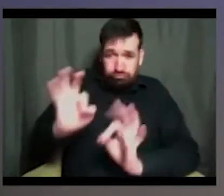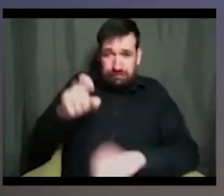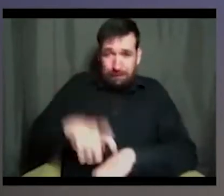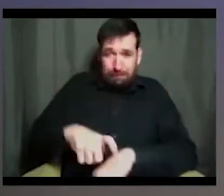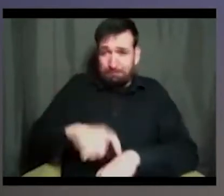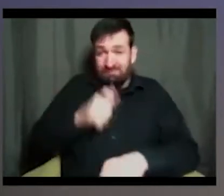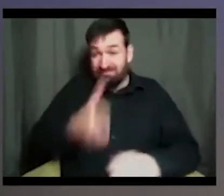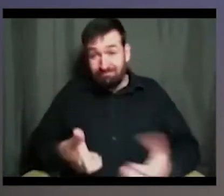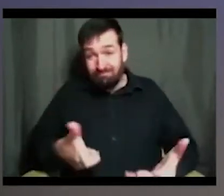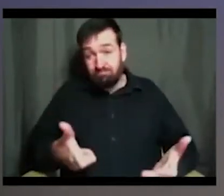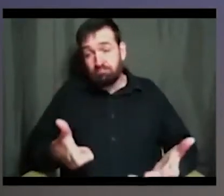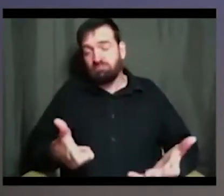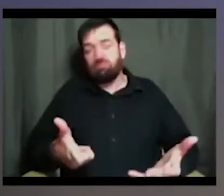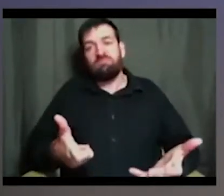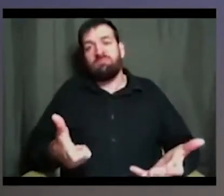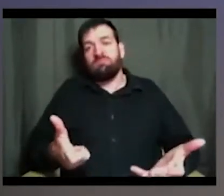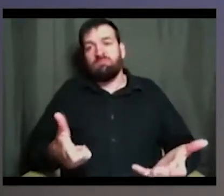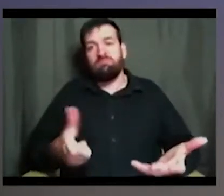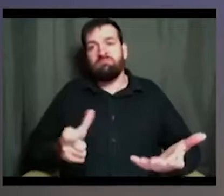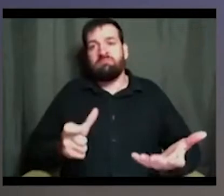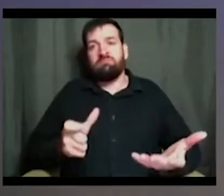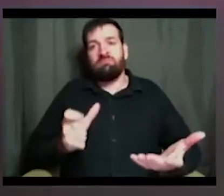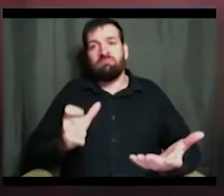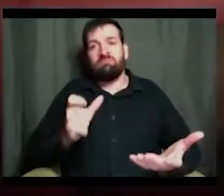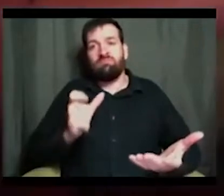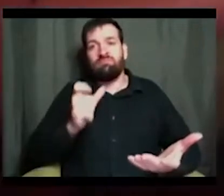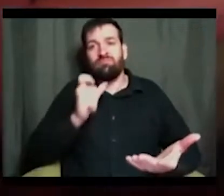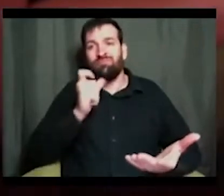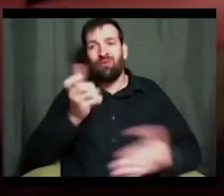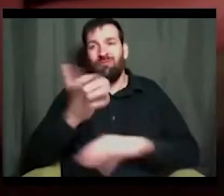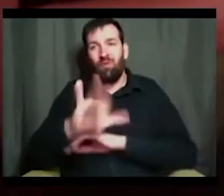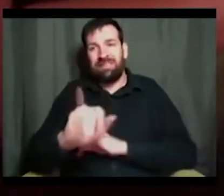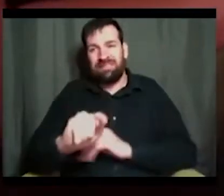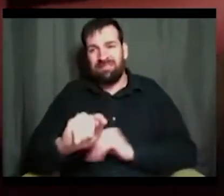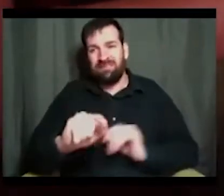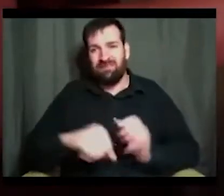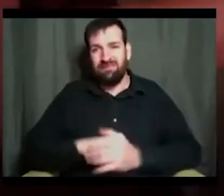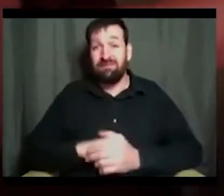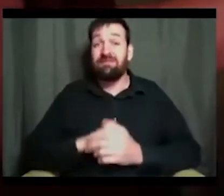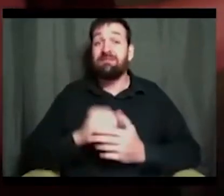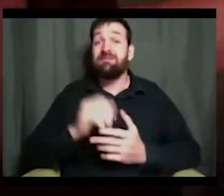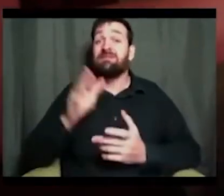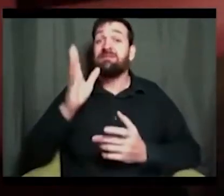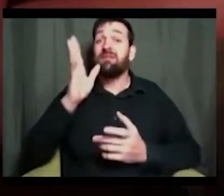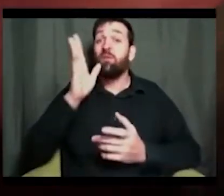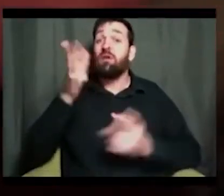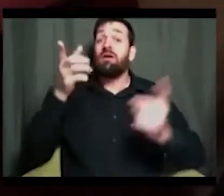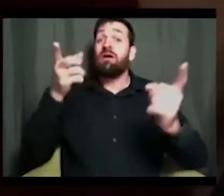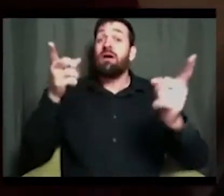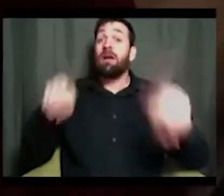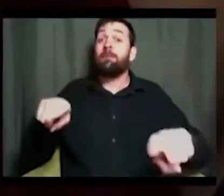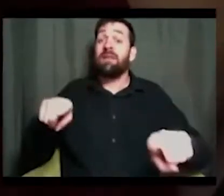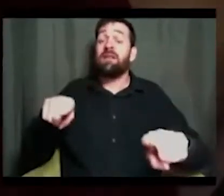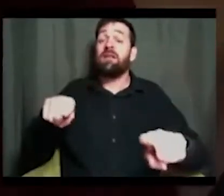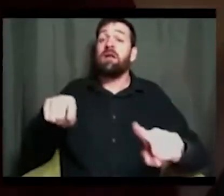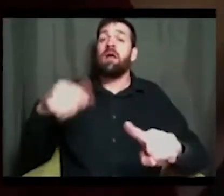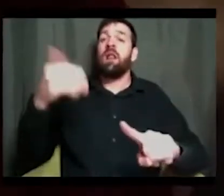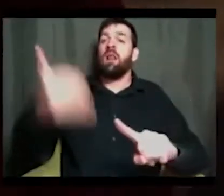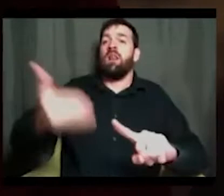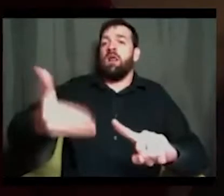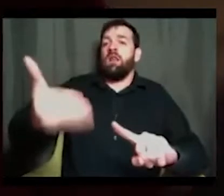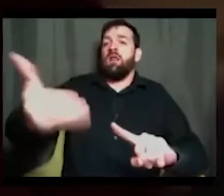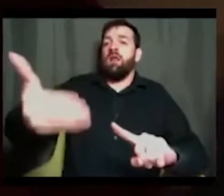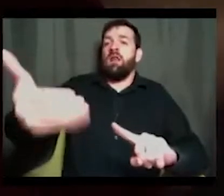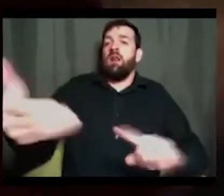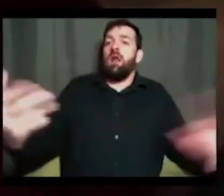then don't shove that process into that kid, because what'll happen is ripple effect will then happen. And so